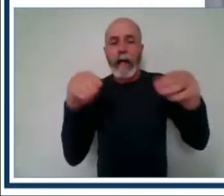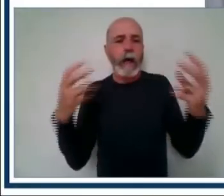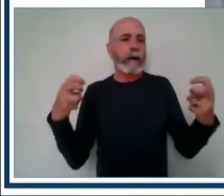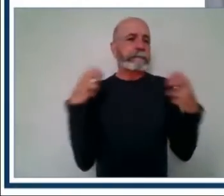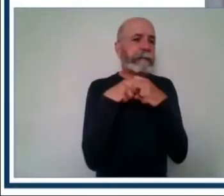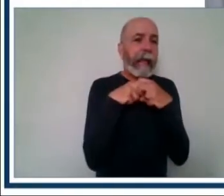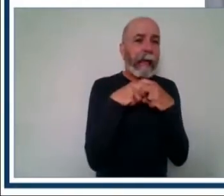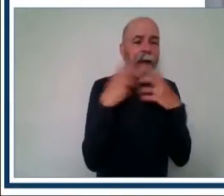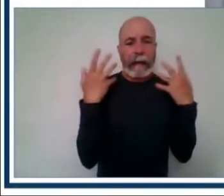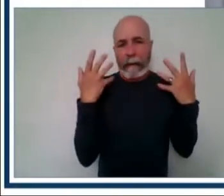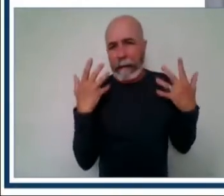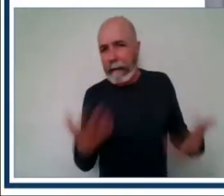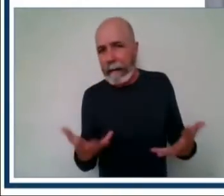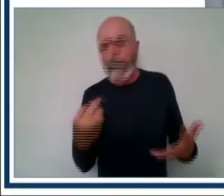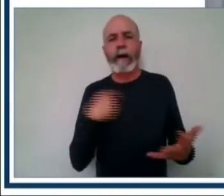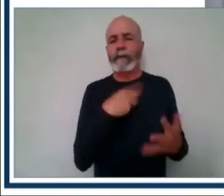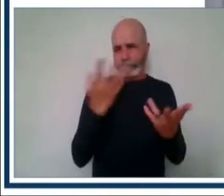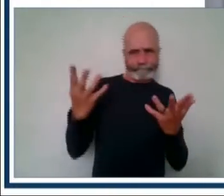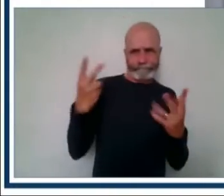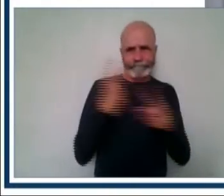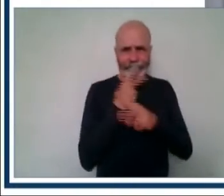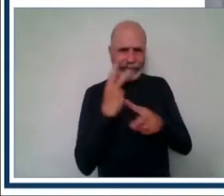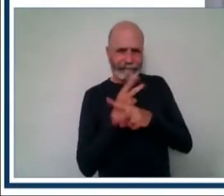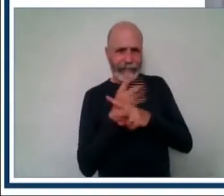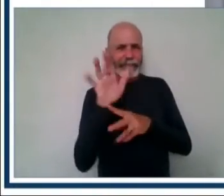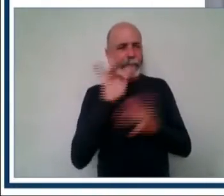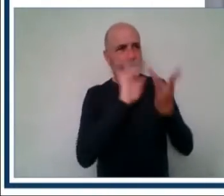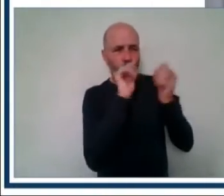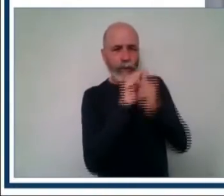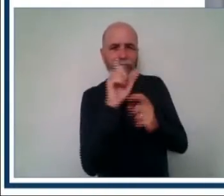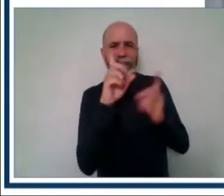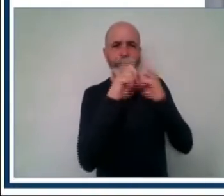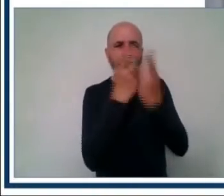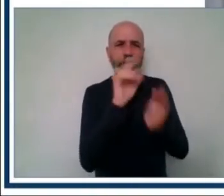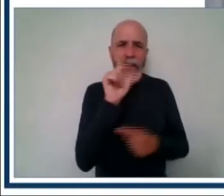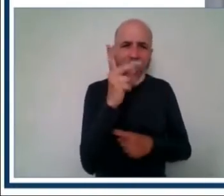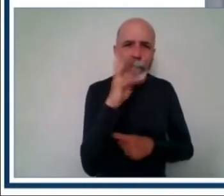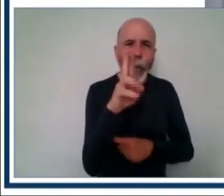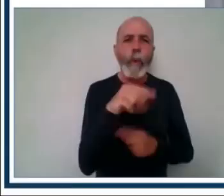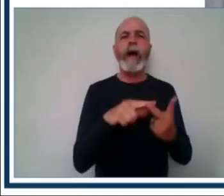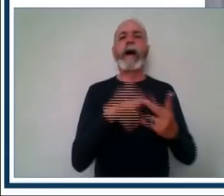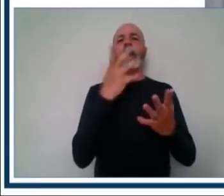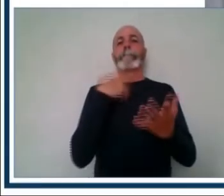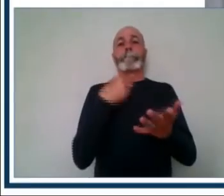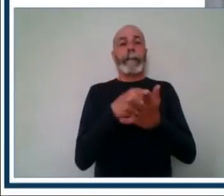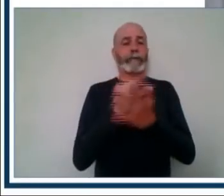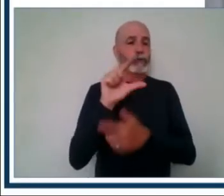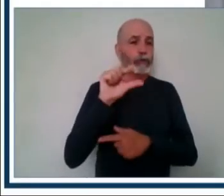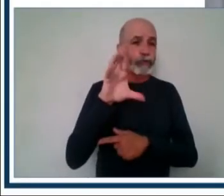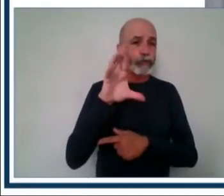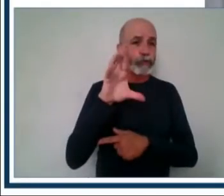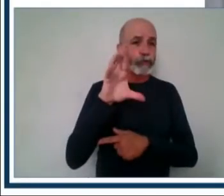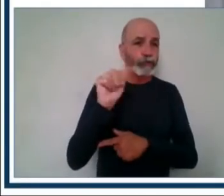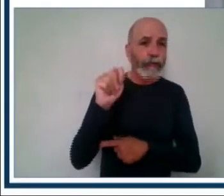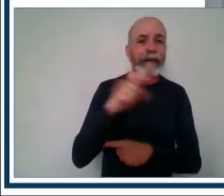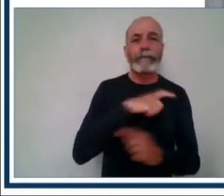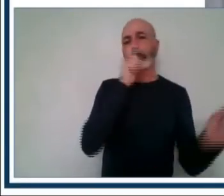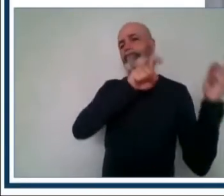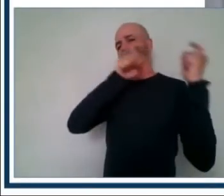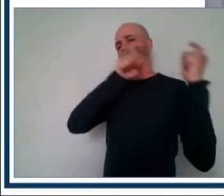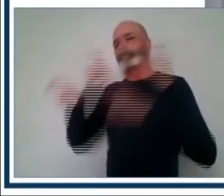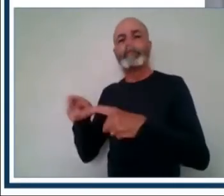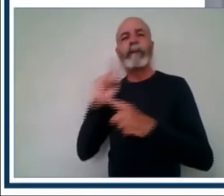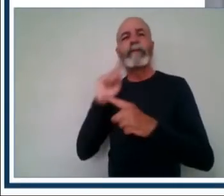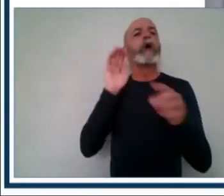supplements in place. We're going to need to ensure that we're giving grant money through the Small Business Impact Grant is a program that worked